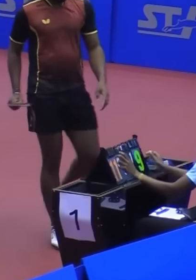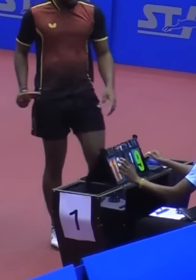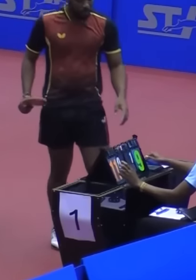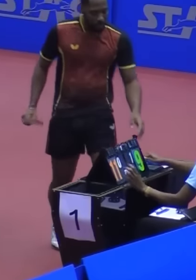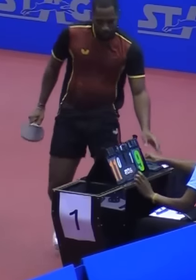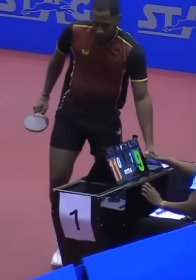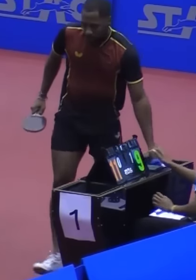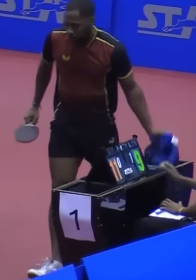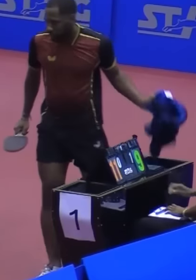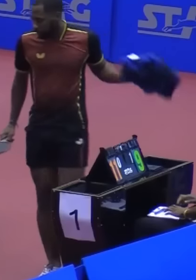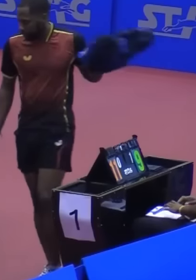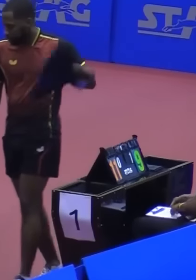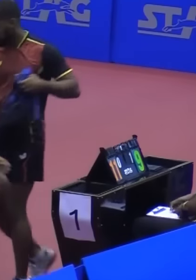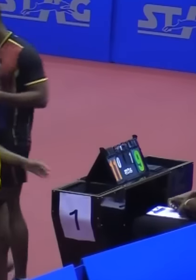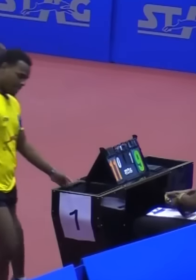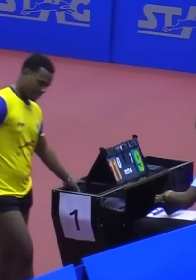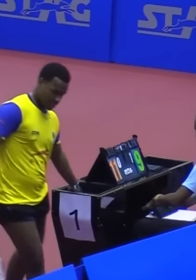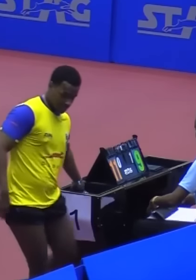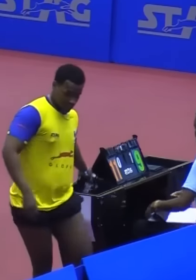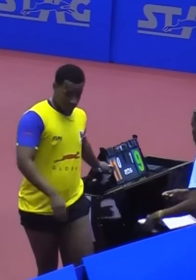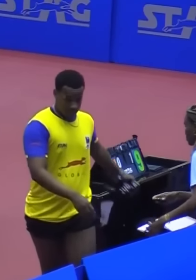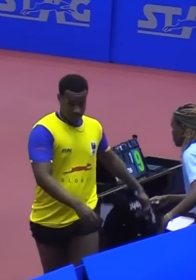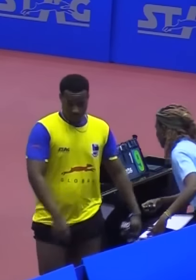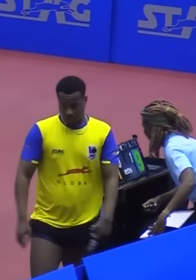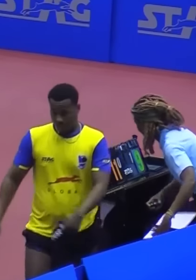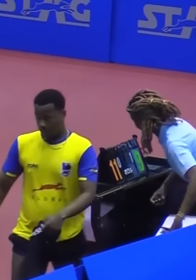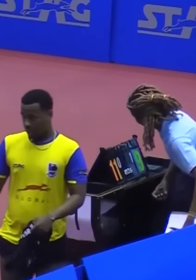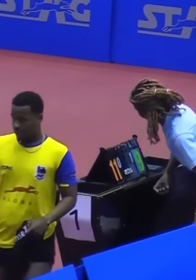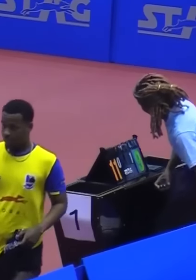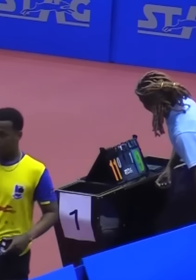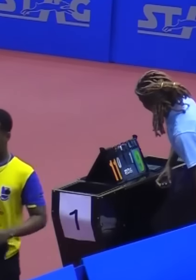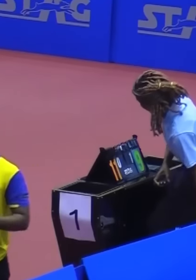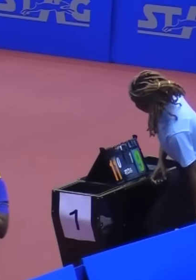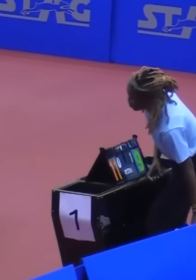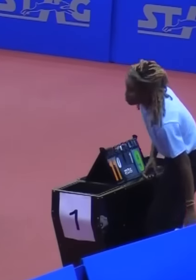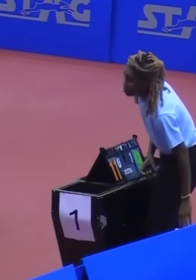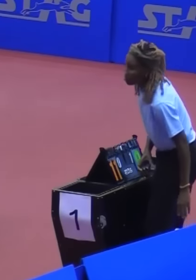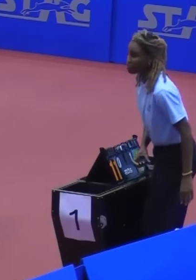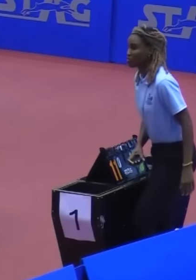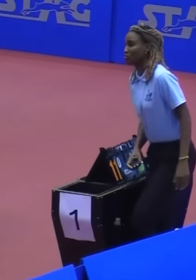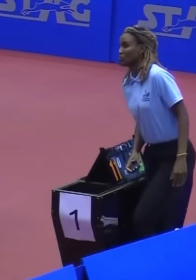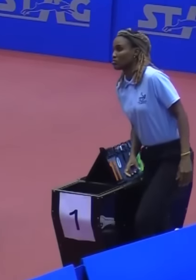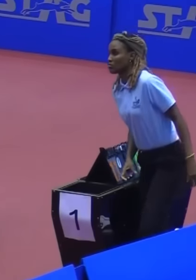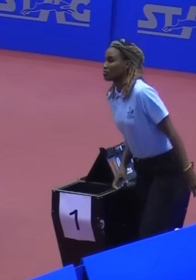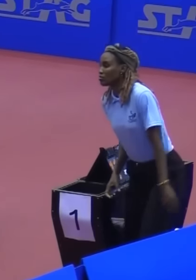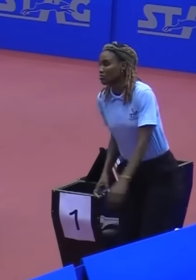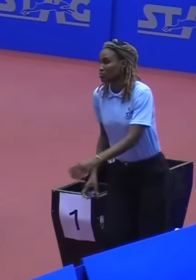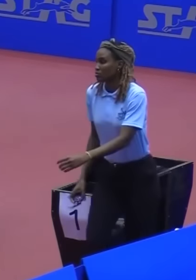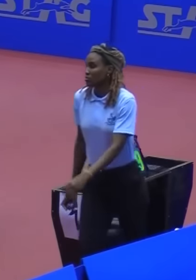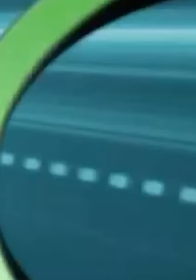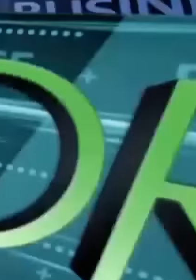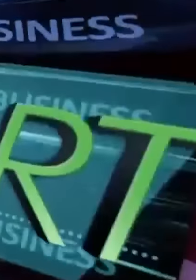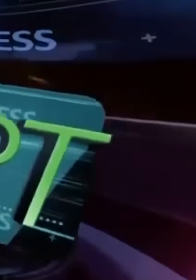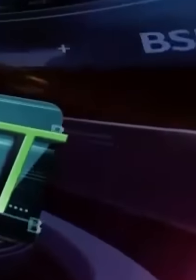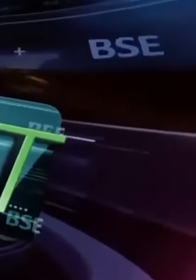7-11, 11-9, 11-7 and 11-3. And more Goodrich boys, CBC